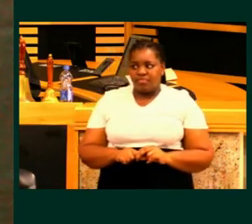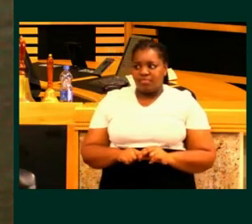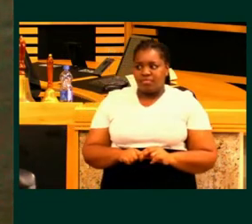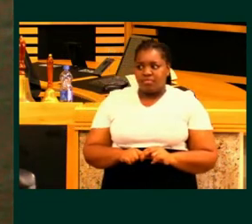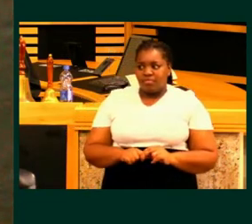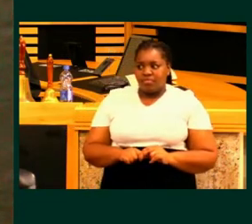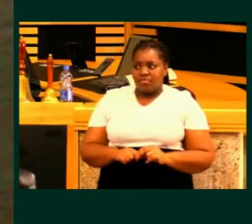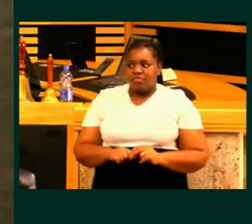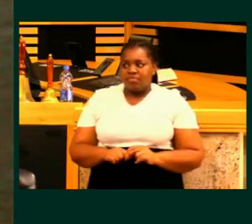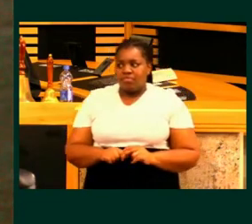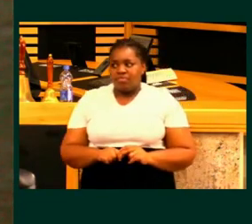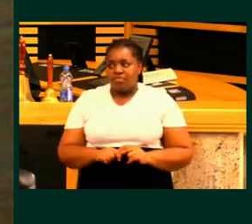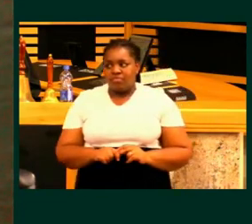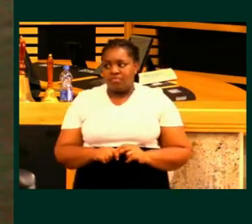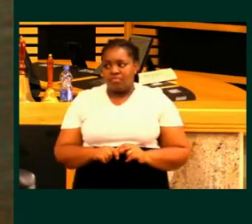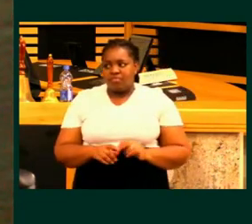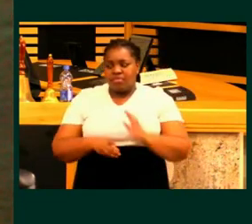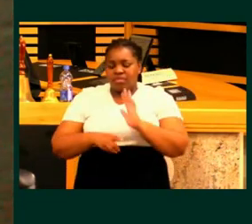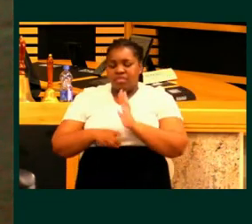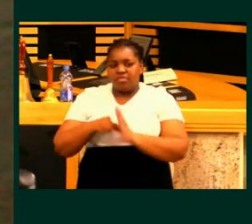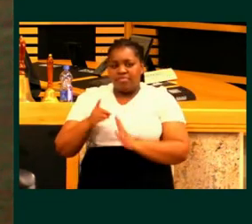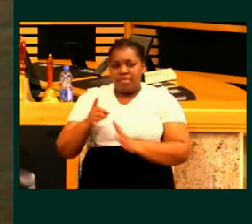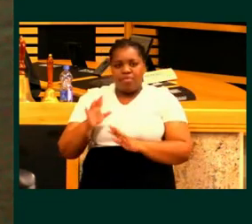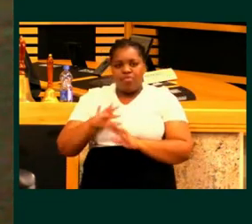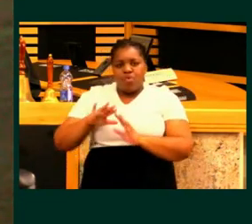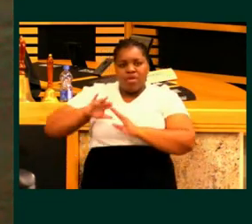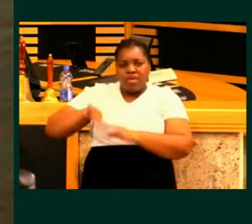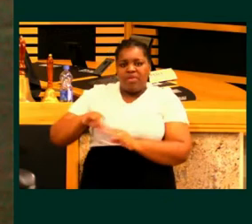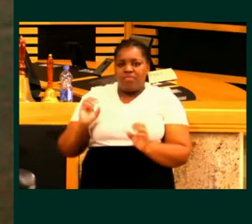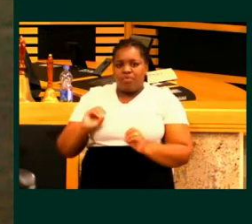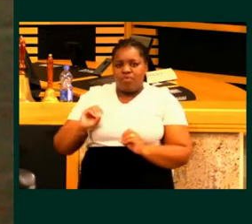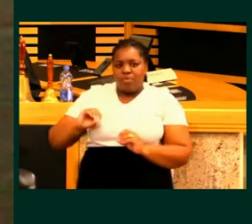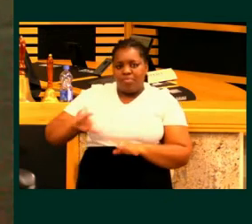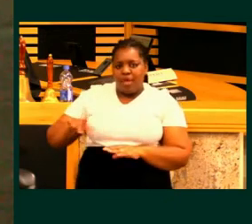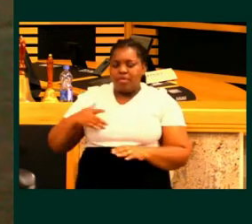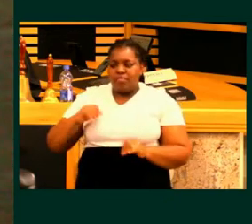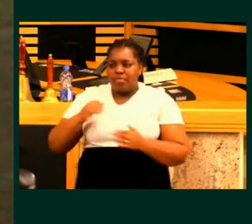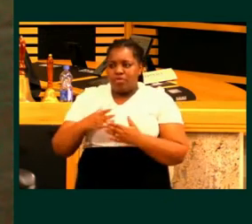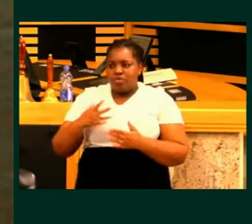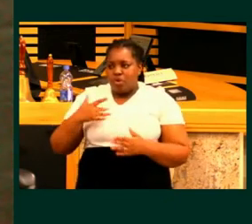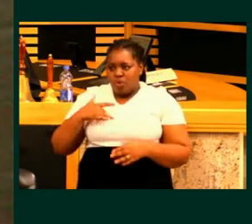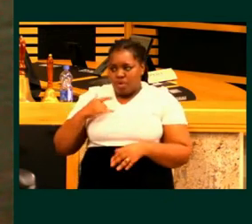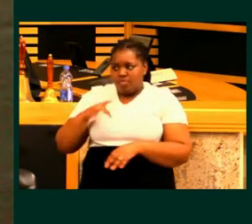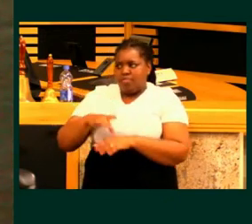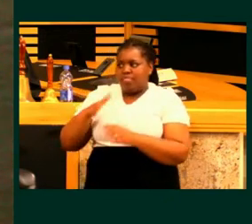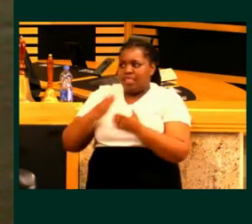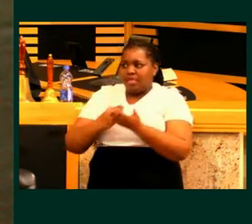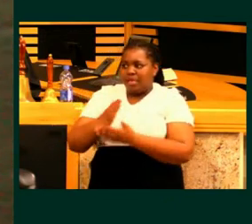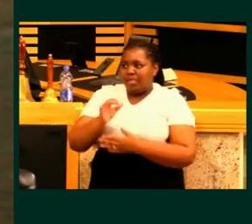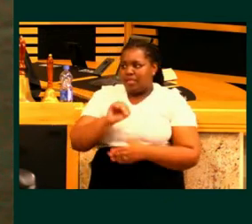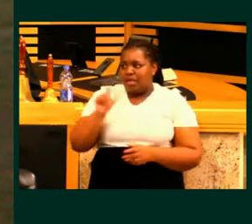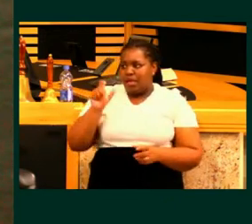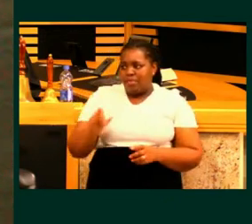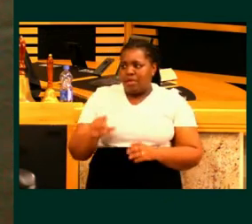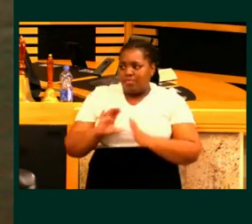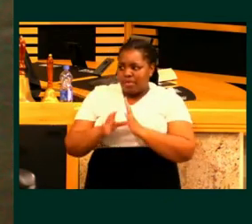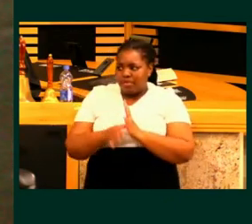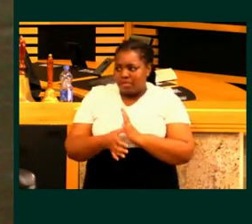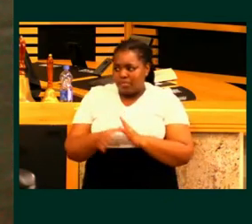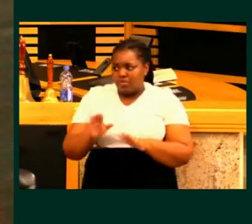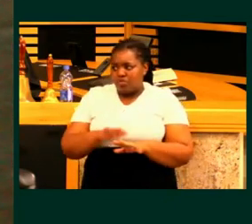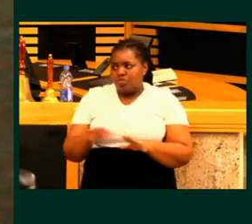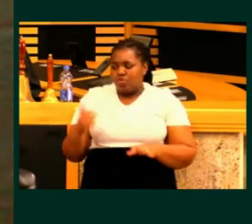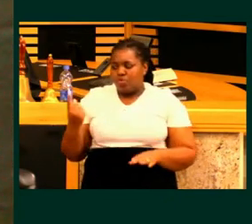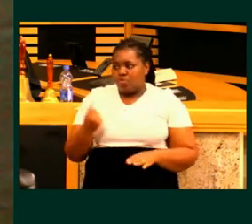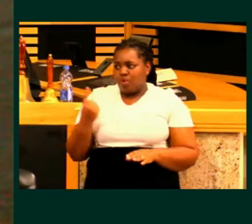development to to leave no one behind the commitment to realizing the rights of persons with disabilities is not only